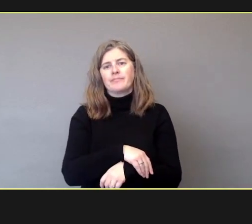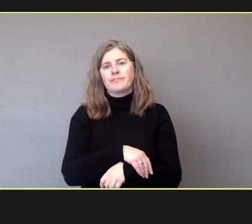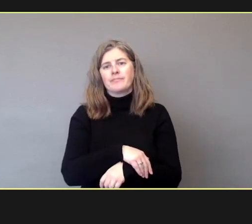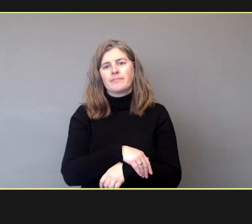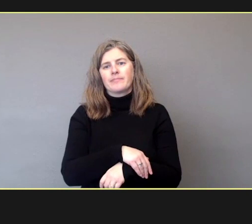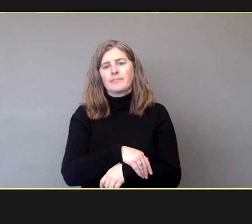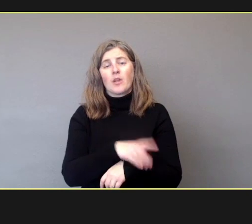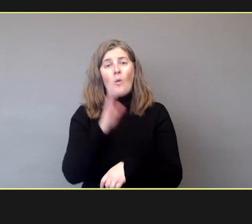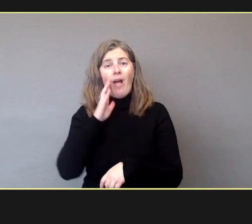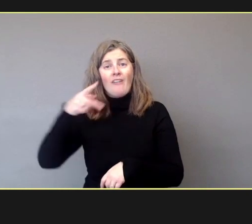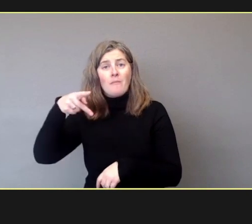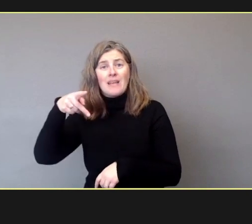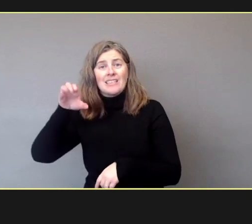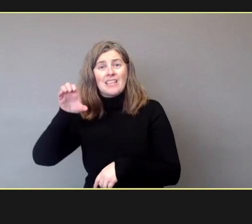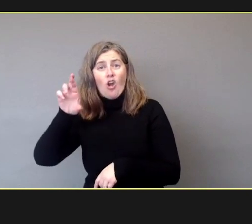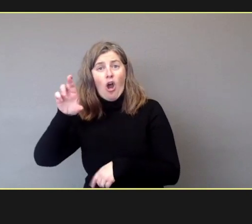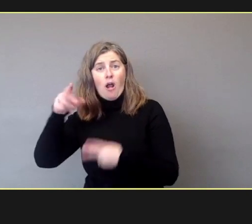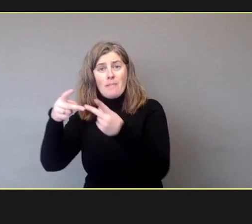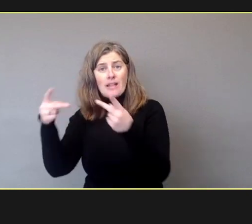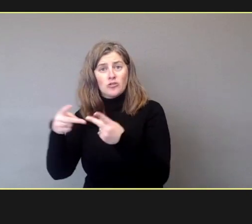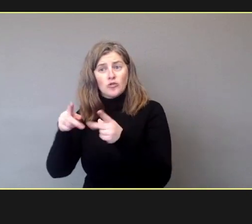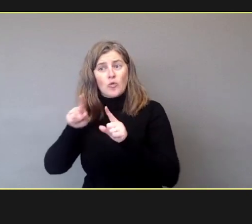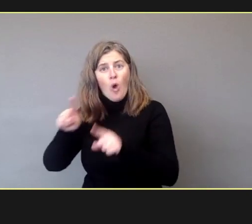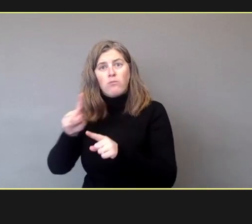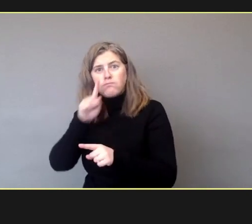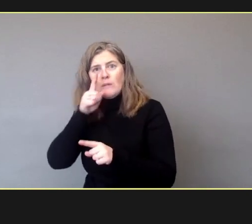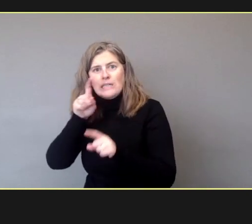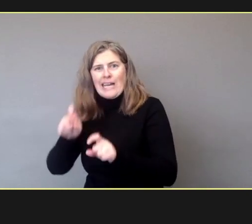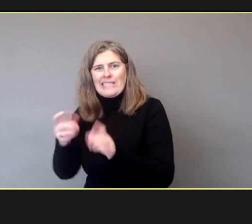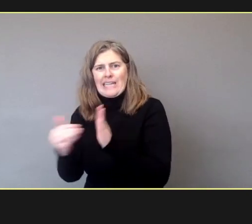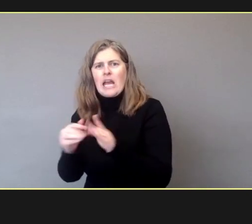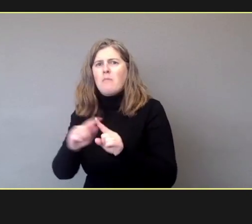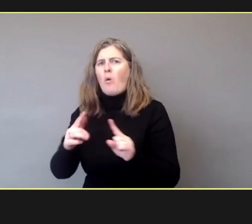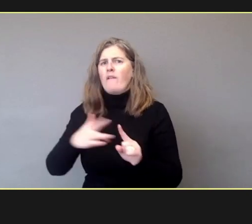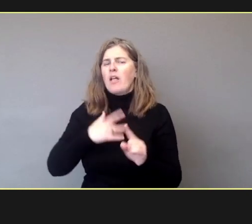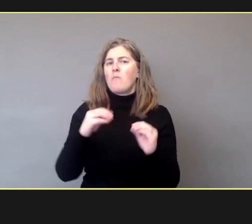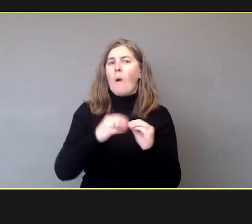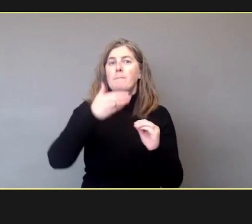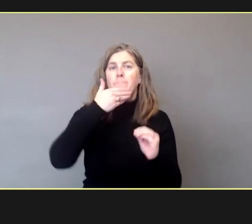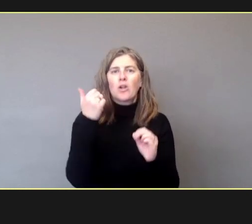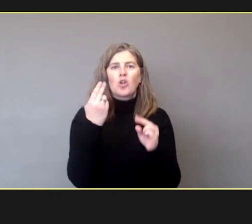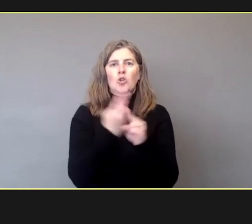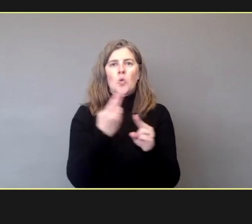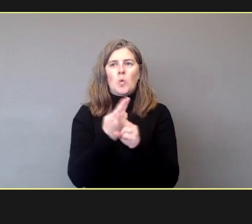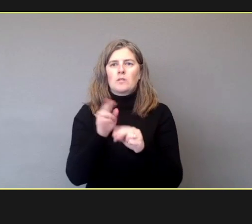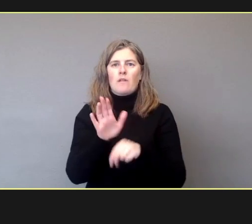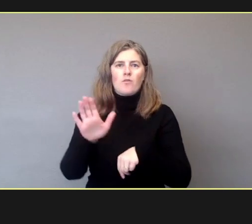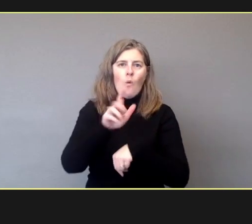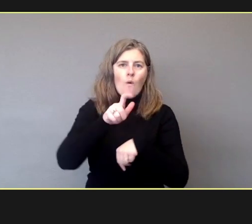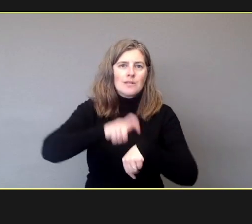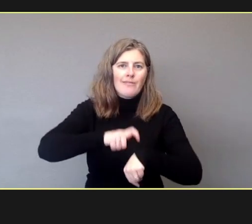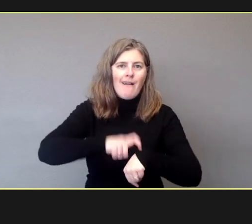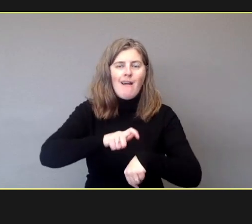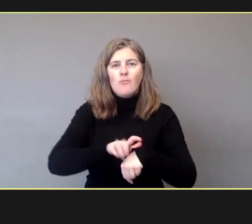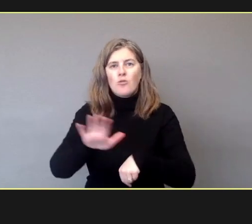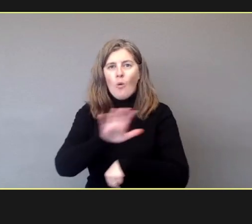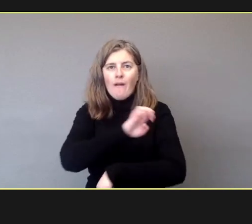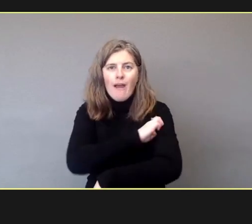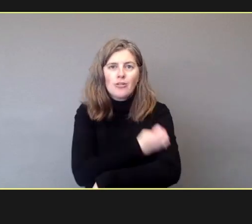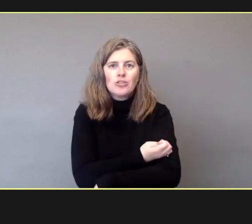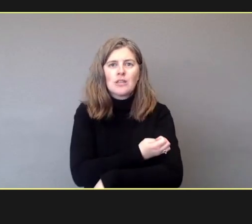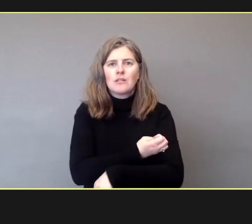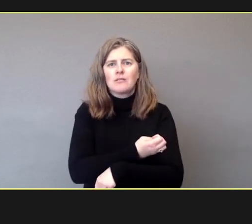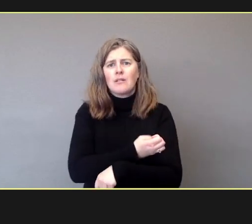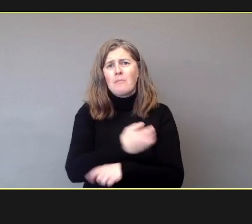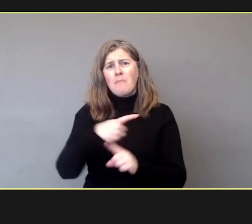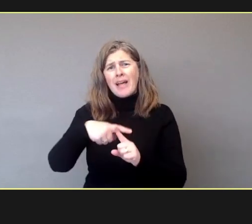those PCR sites going, but we think it's a much better use of New Mexicans' time and energy. And it's actually